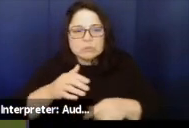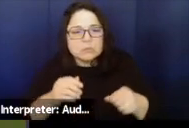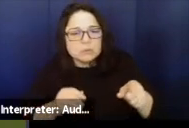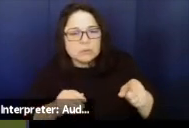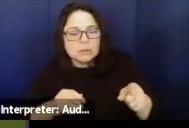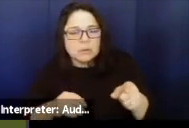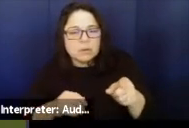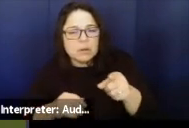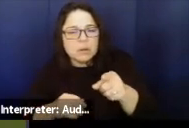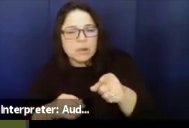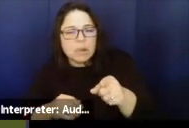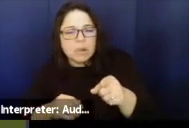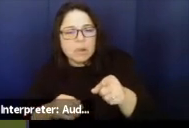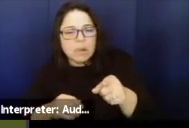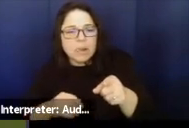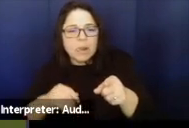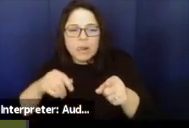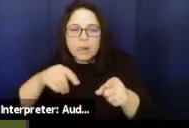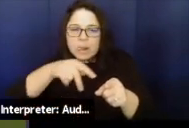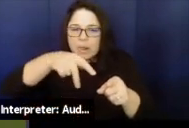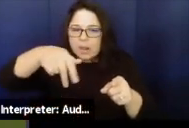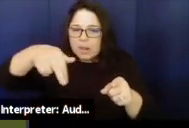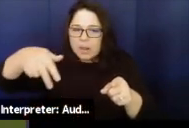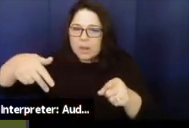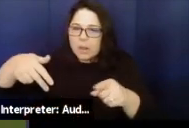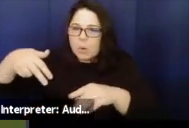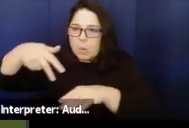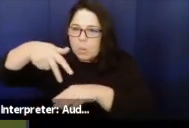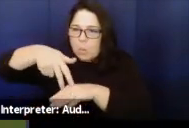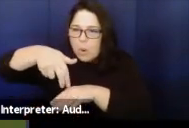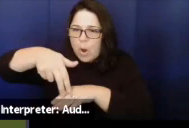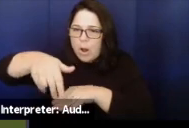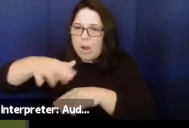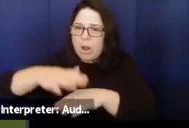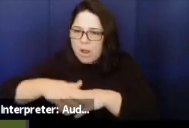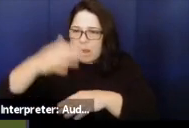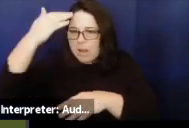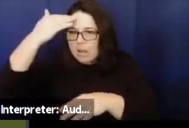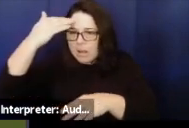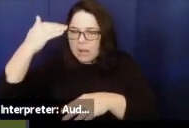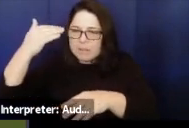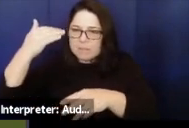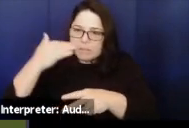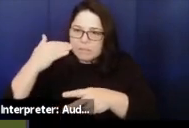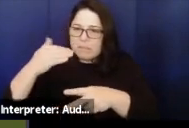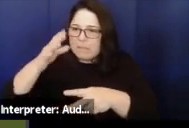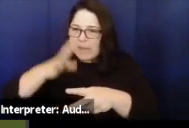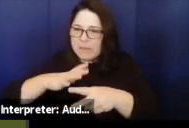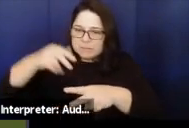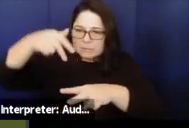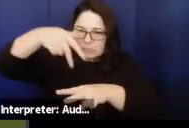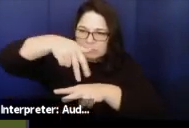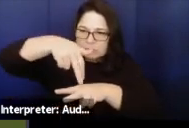Dutchman walks on one of the corpses toward the outstretched arms of a Native American,